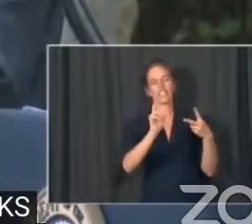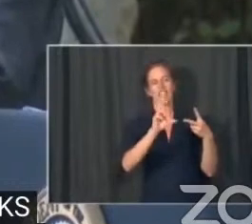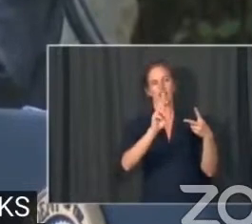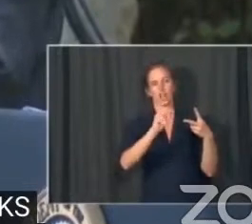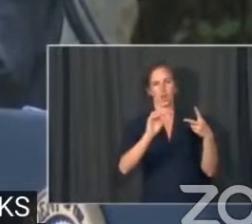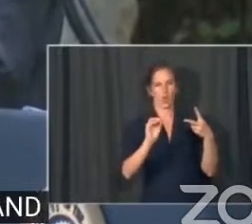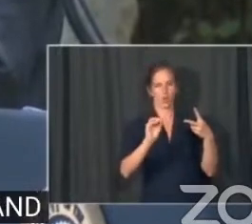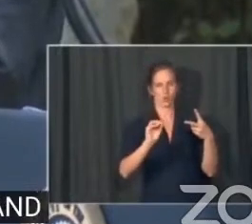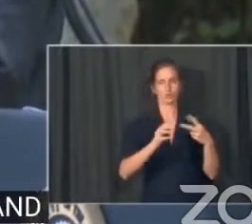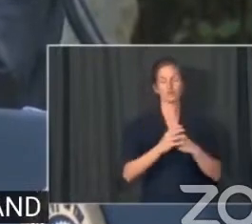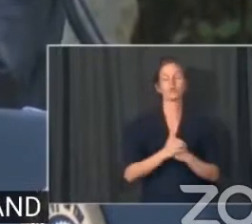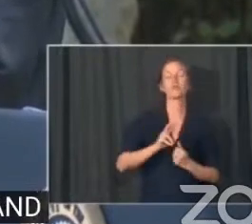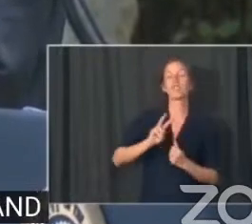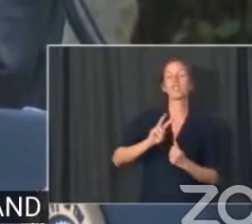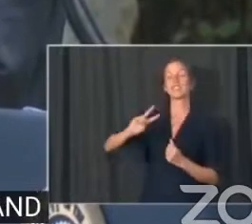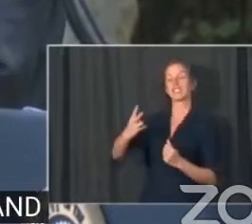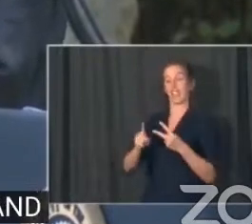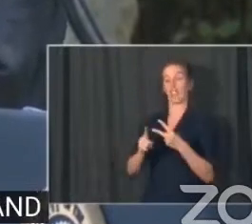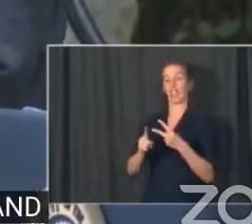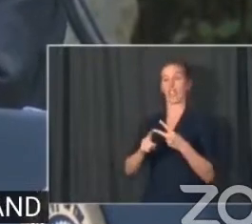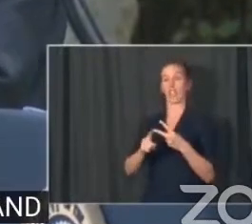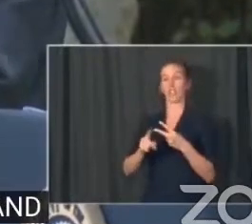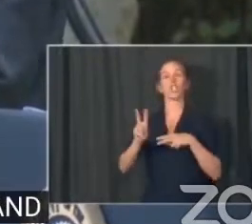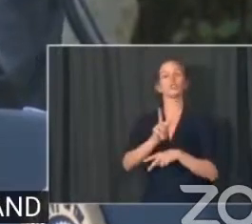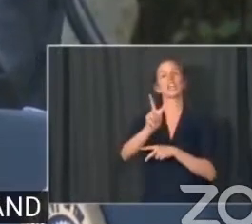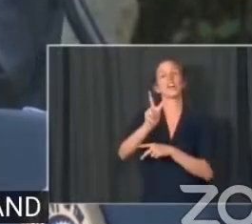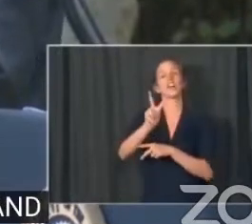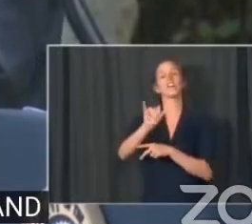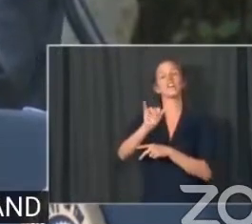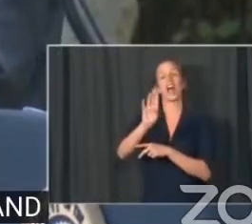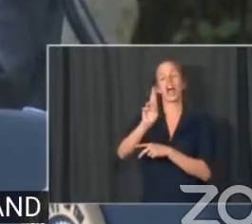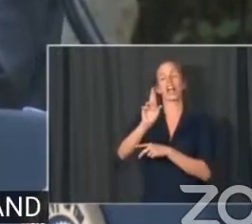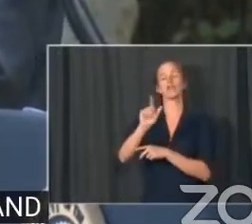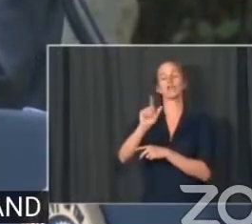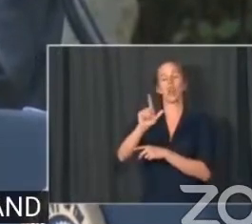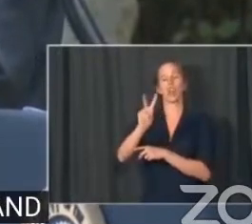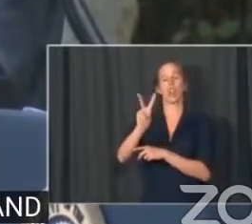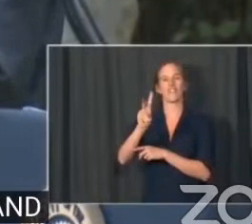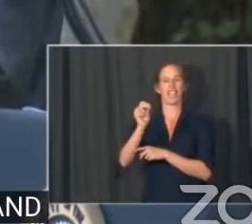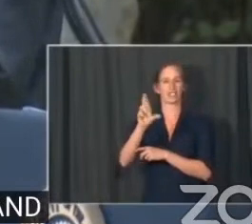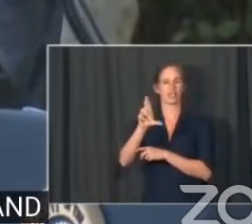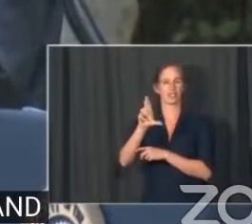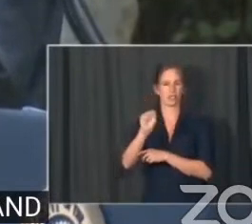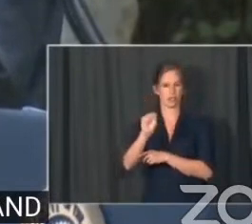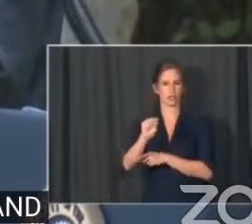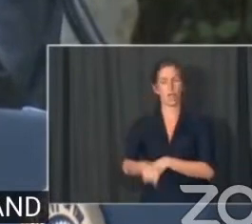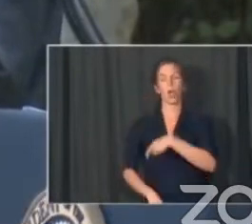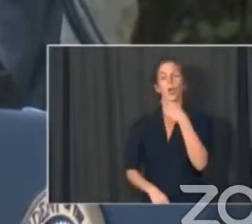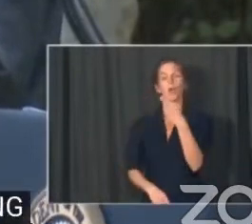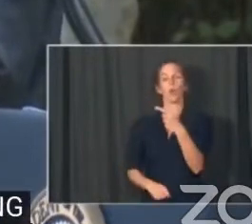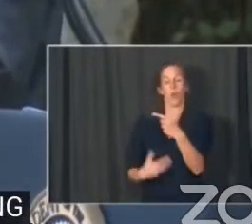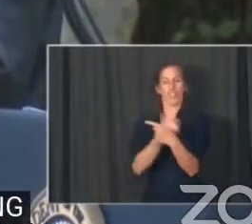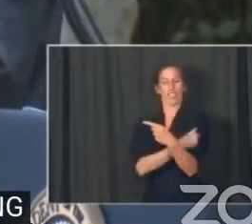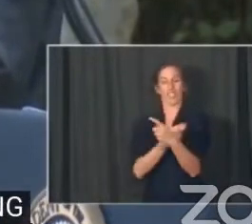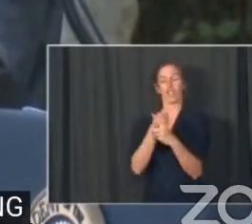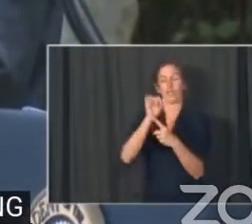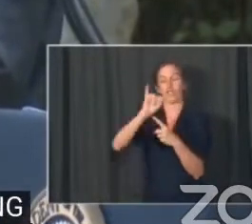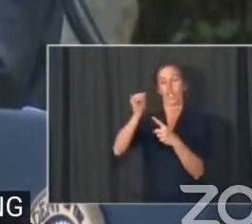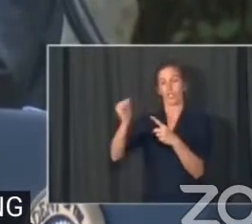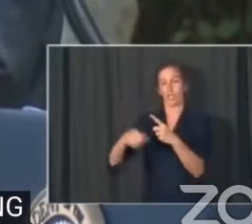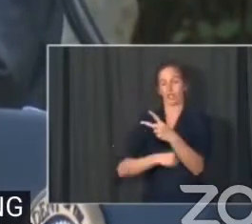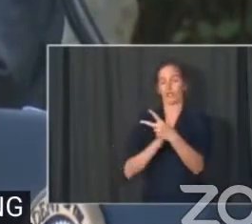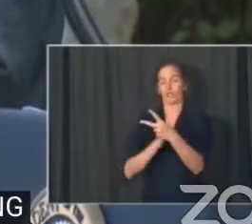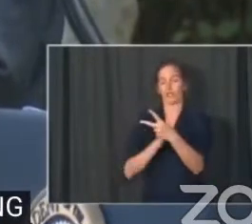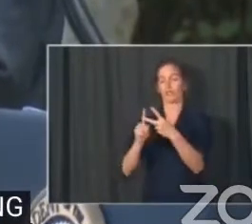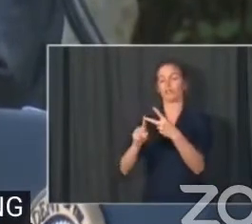using 2 what's called vax, live viral una de vectors, Pfizer y otra and de we had one vaccine Moderna. from J&J and one vaccine La from